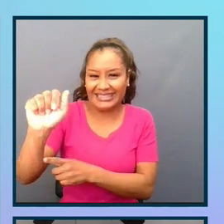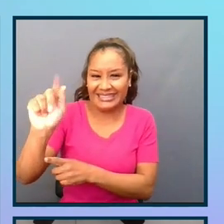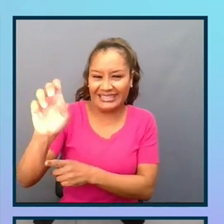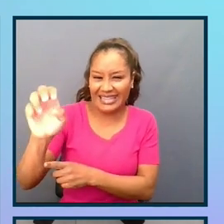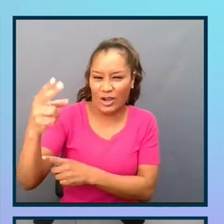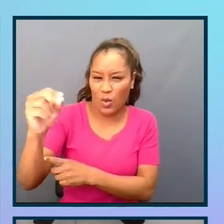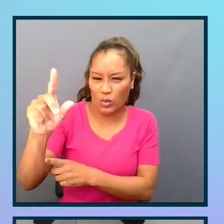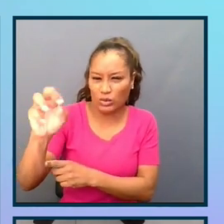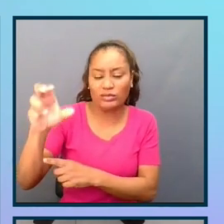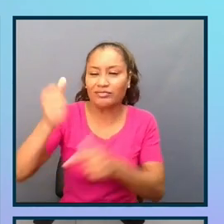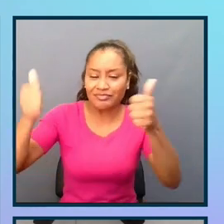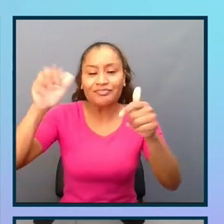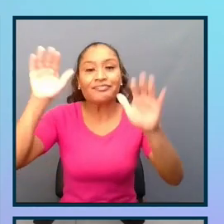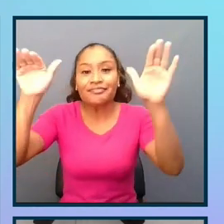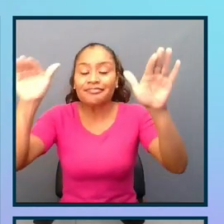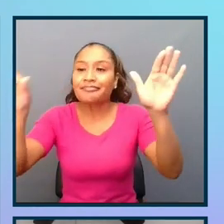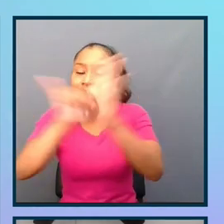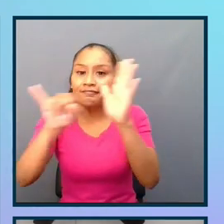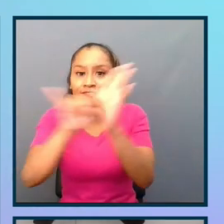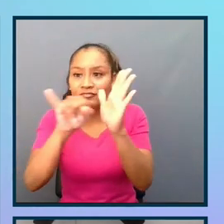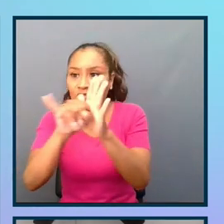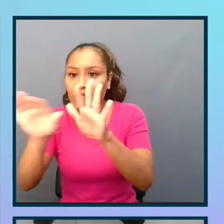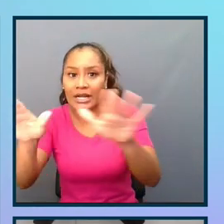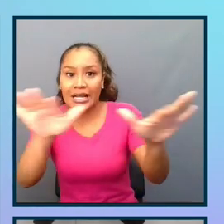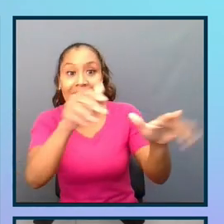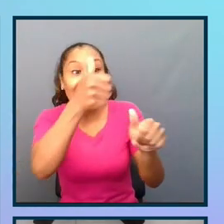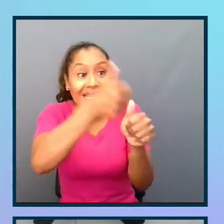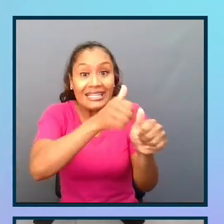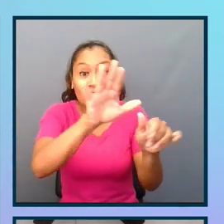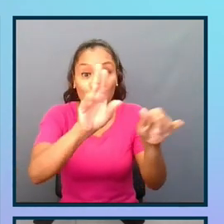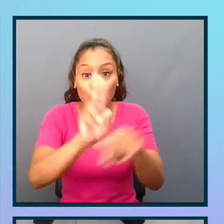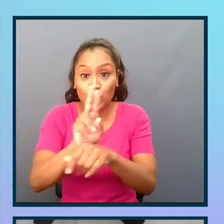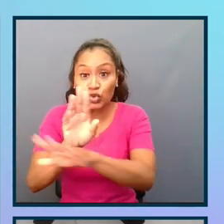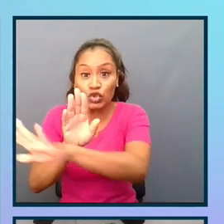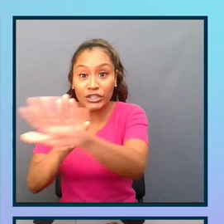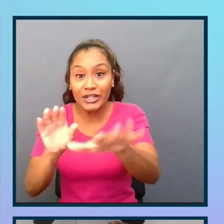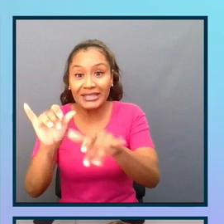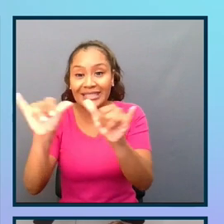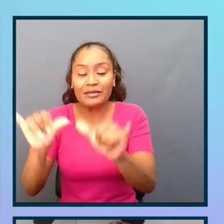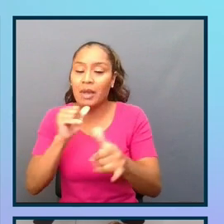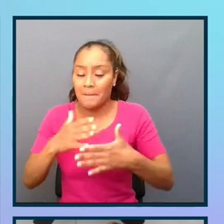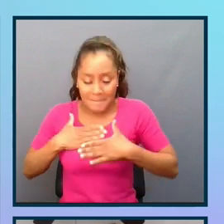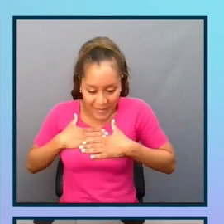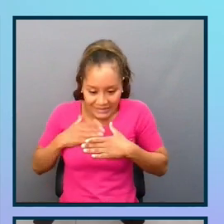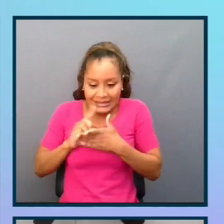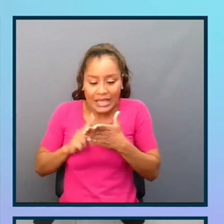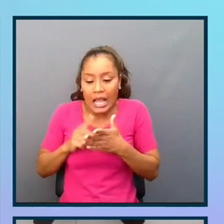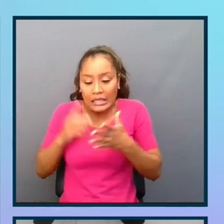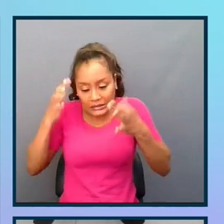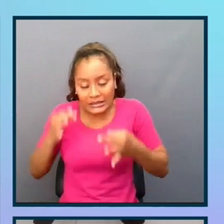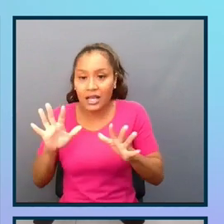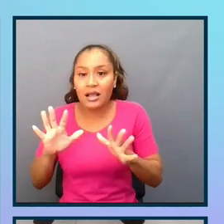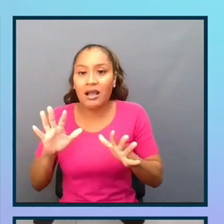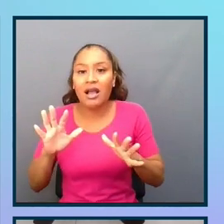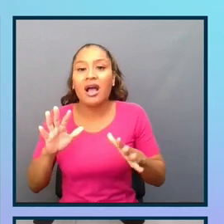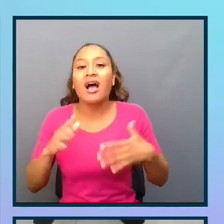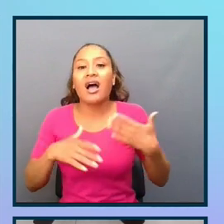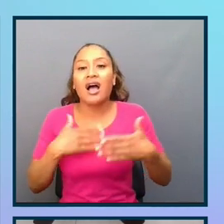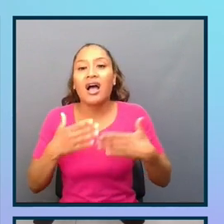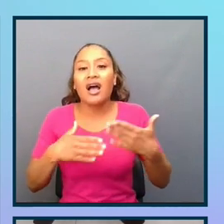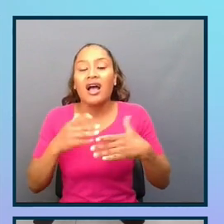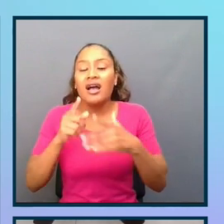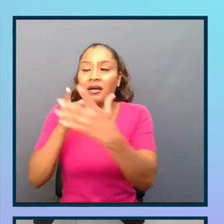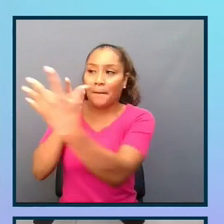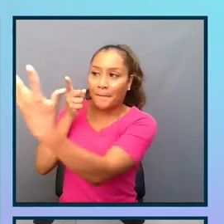consistently identify components across the user's ecosystem rather than your design system. It has taken us a while to get this message through to